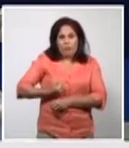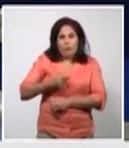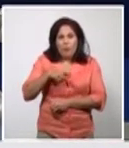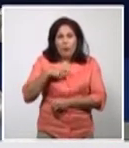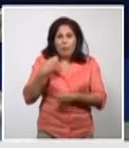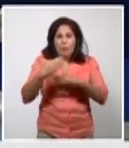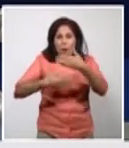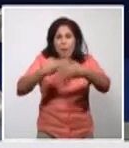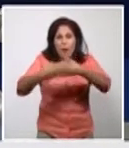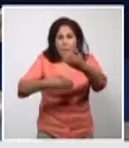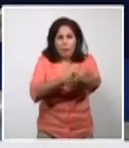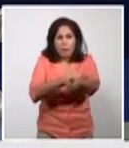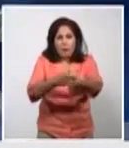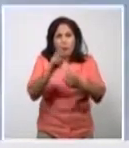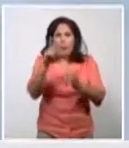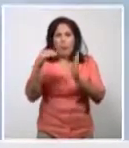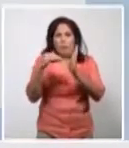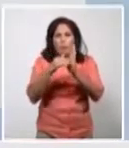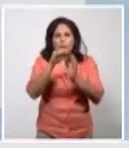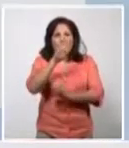and processed